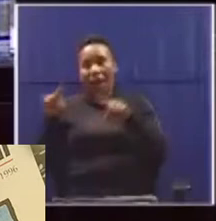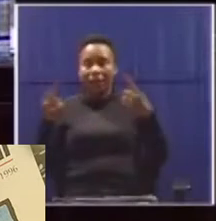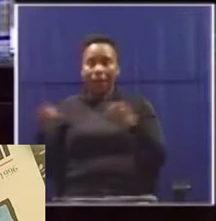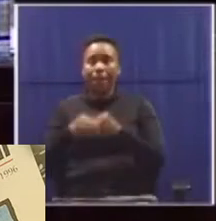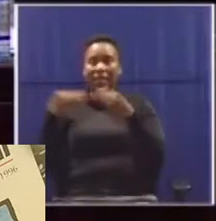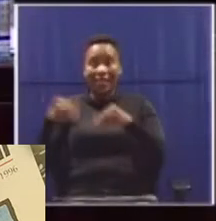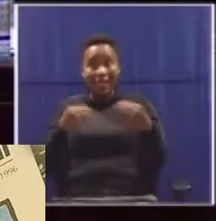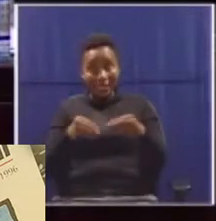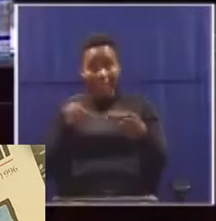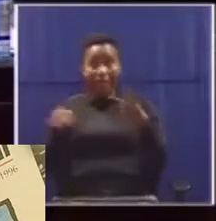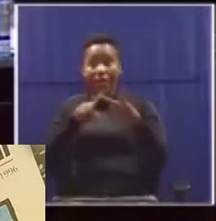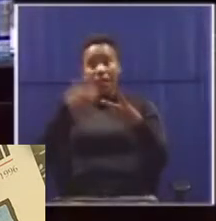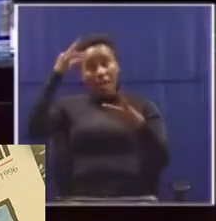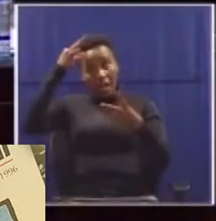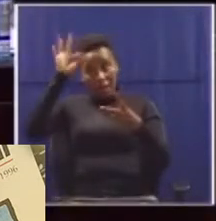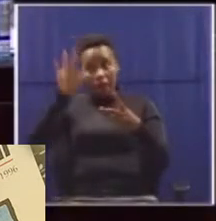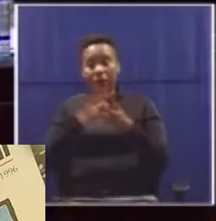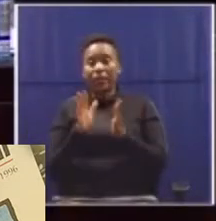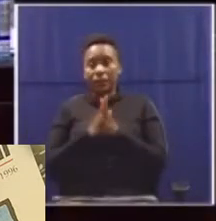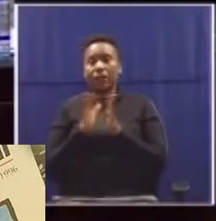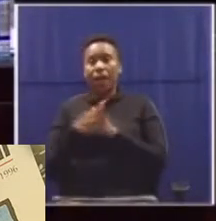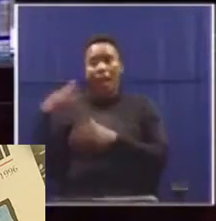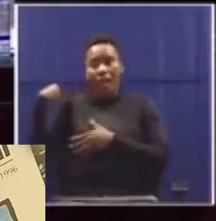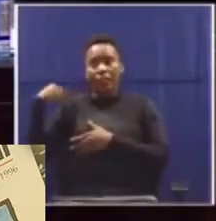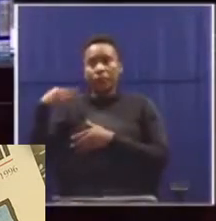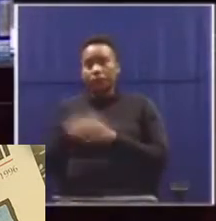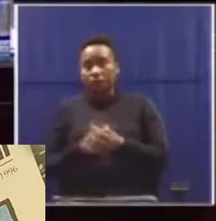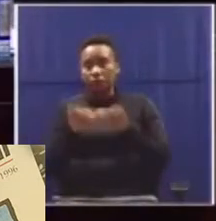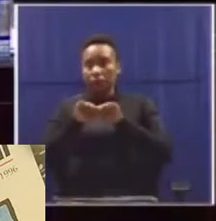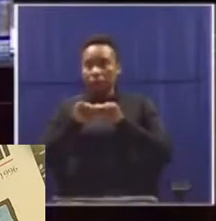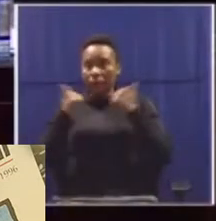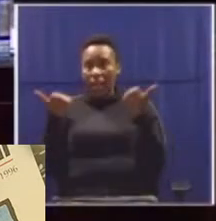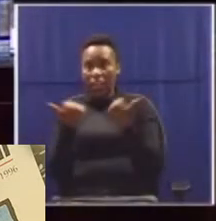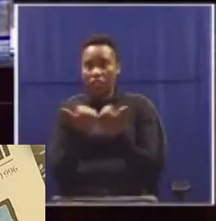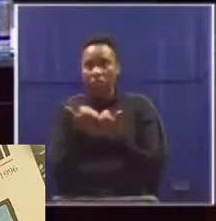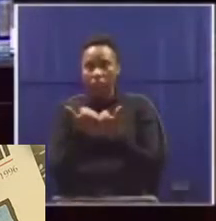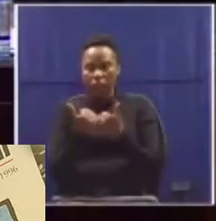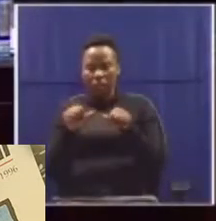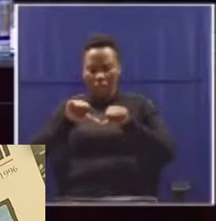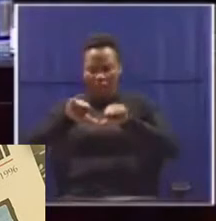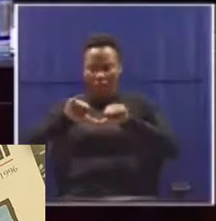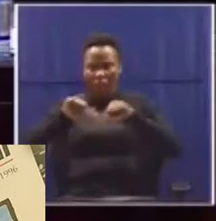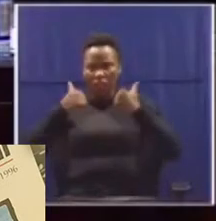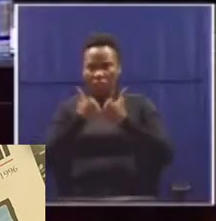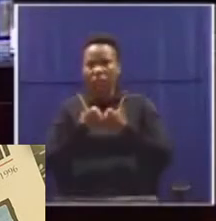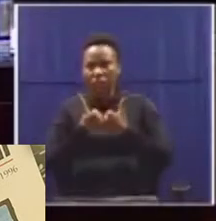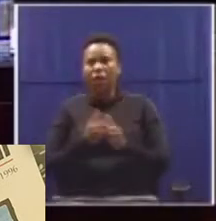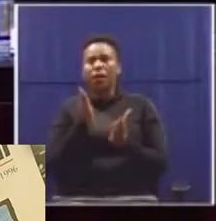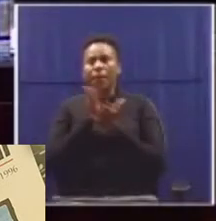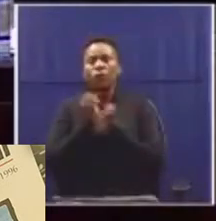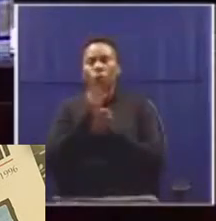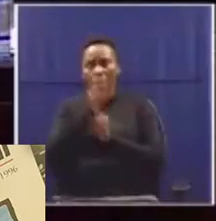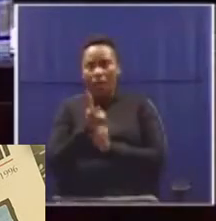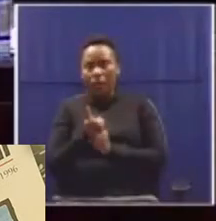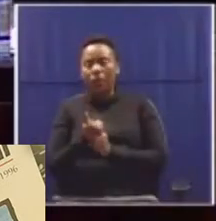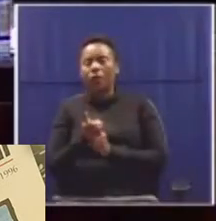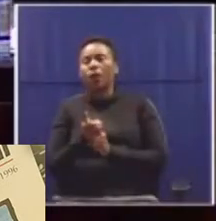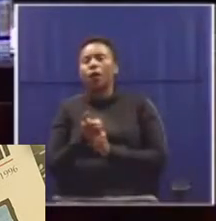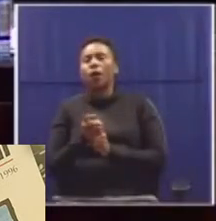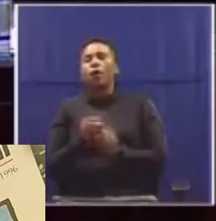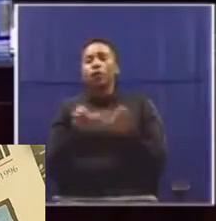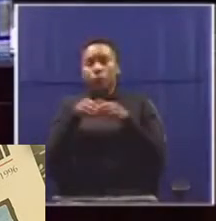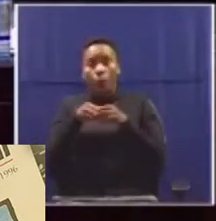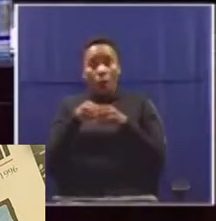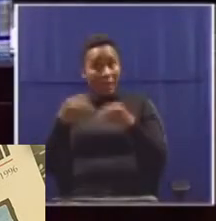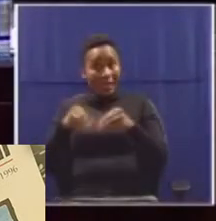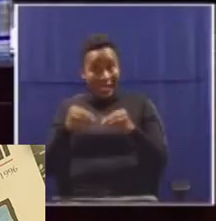government agencies this will also be important in relation to barriers of energy ensuring empowerment of small business